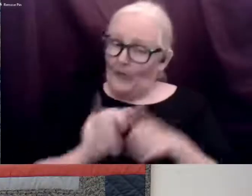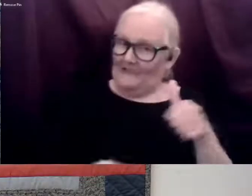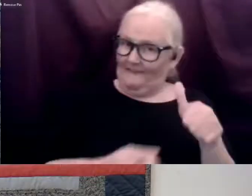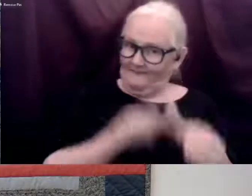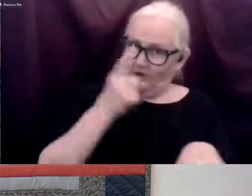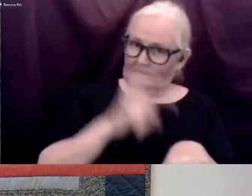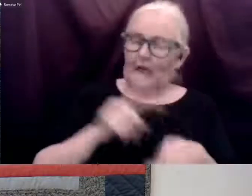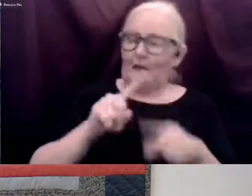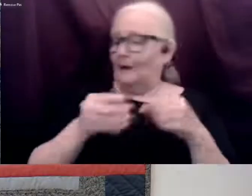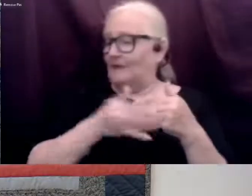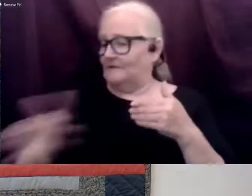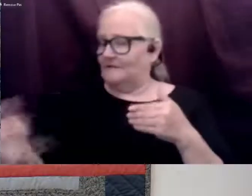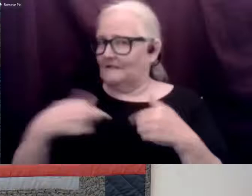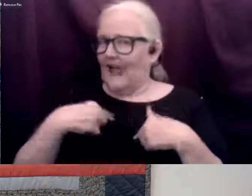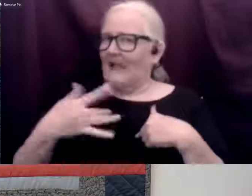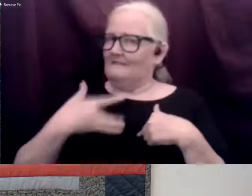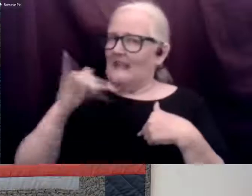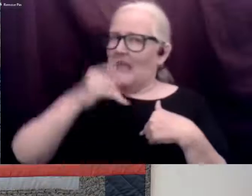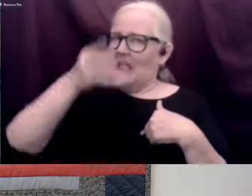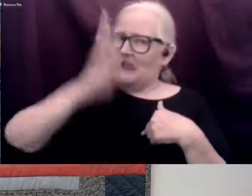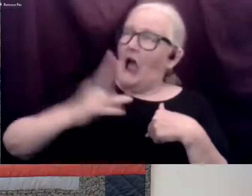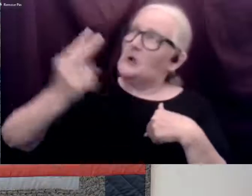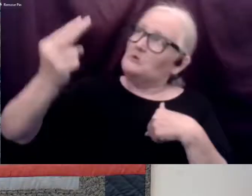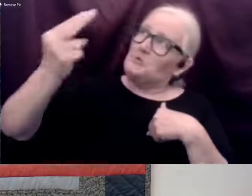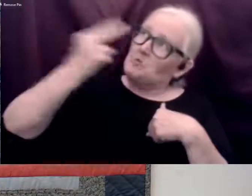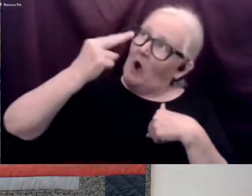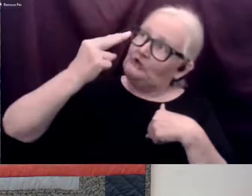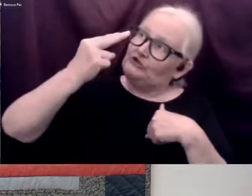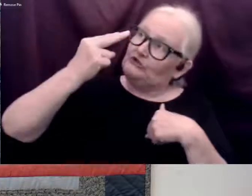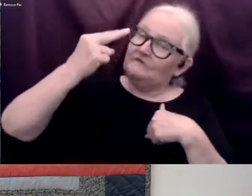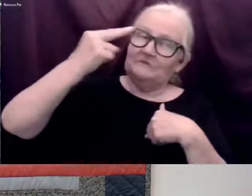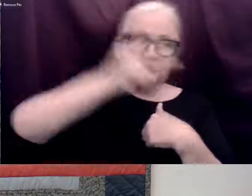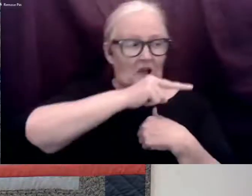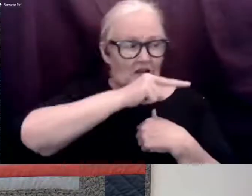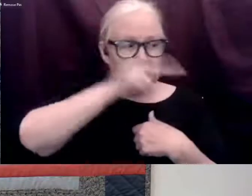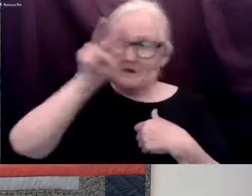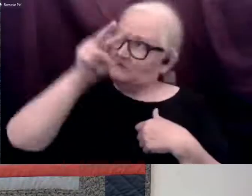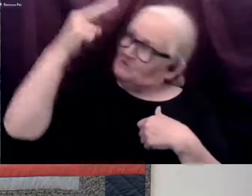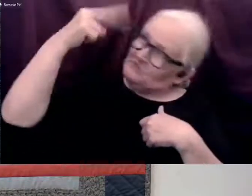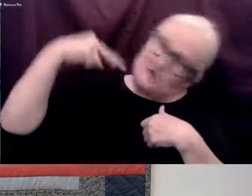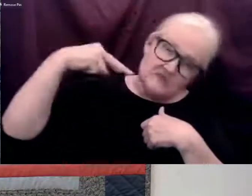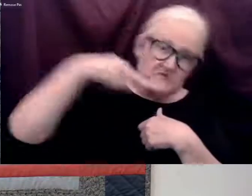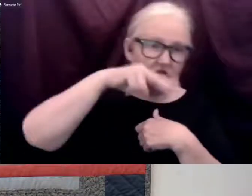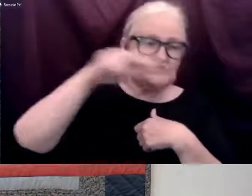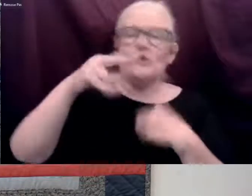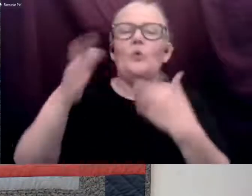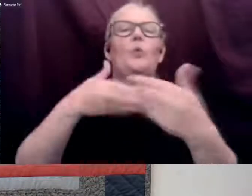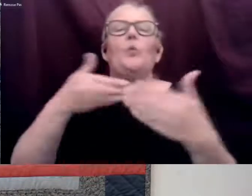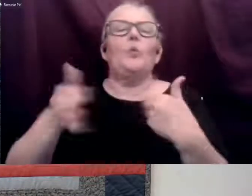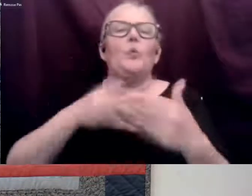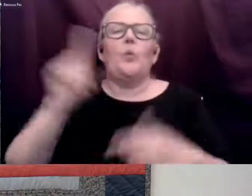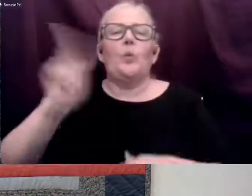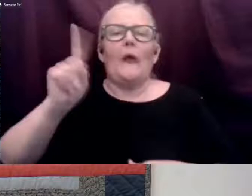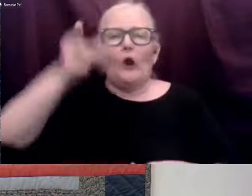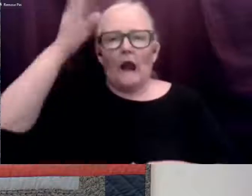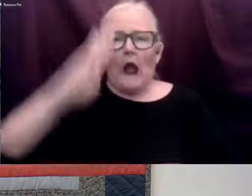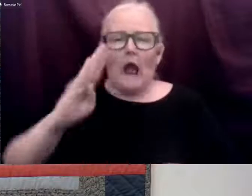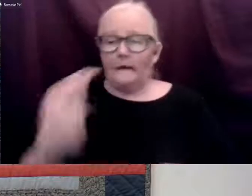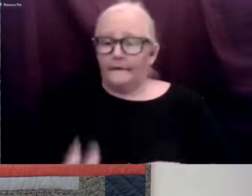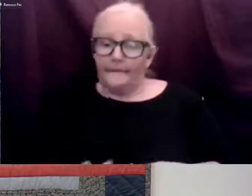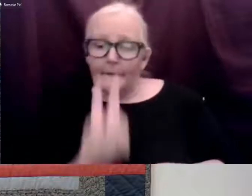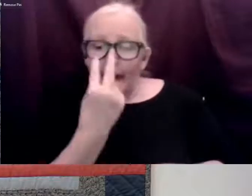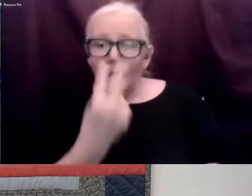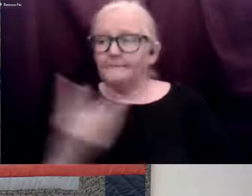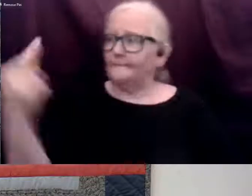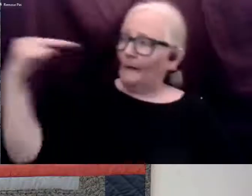looking up or down or over or out at us from wherever God sits on Sunday mornings, slightly amazed and maybe at a loss